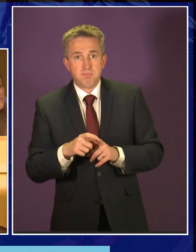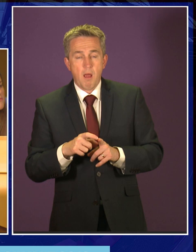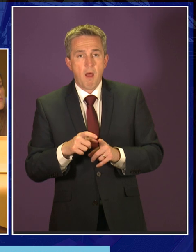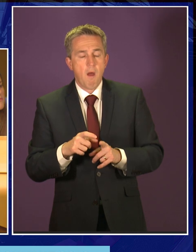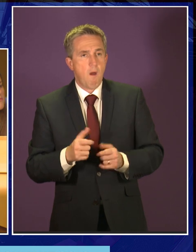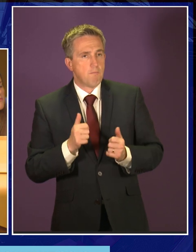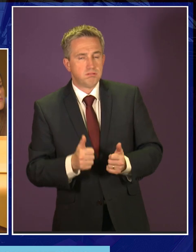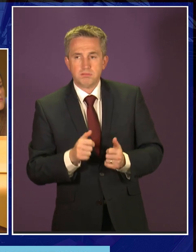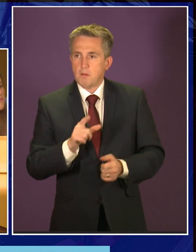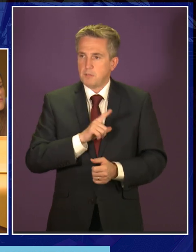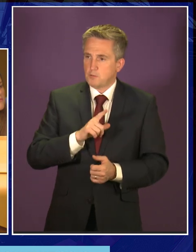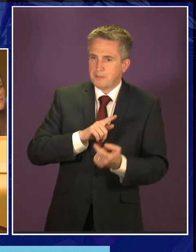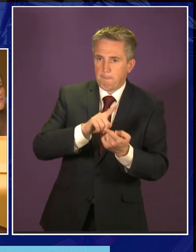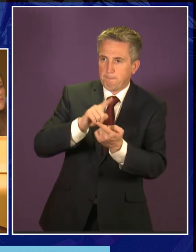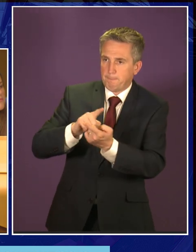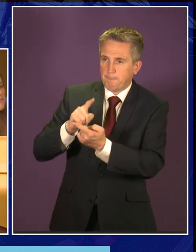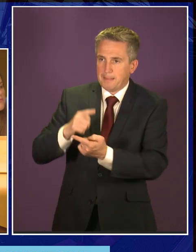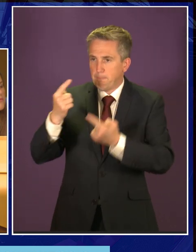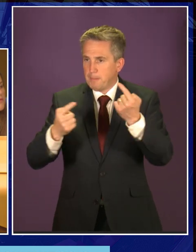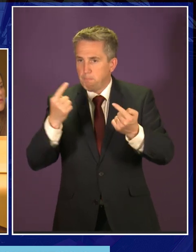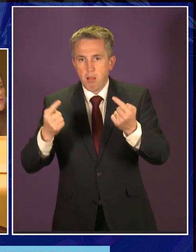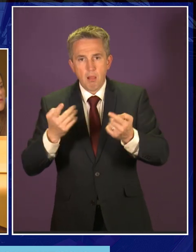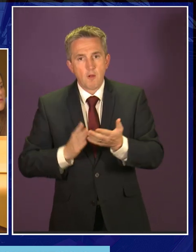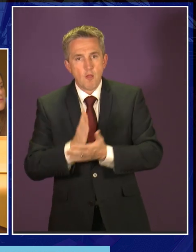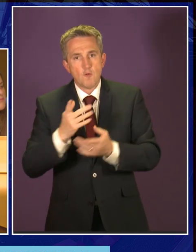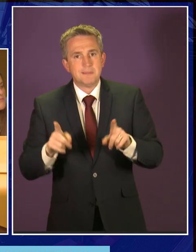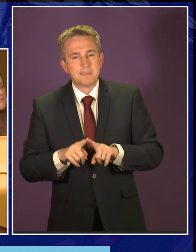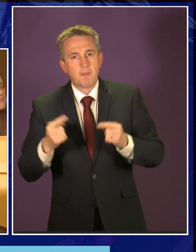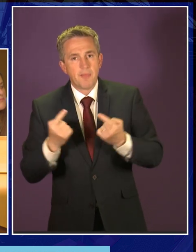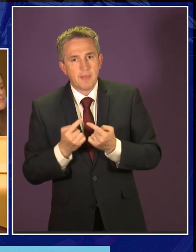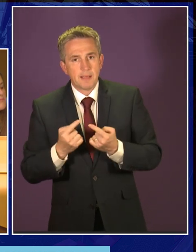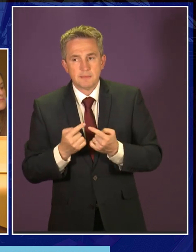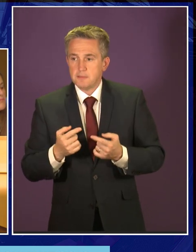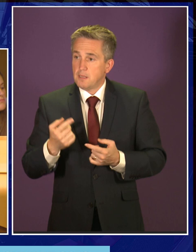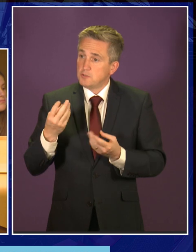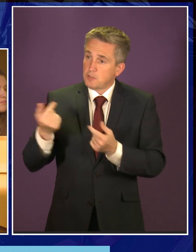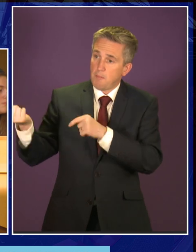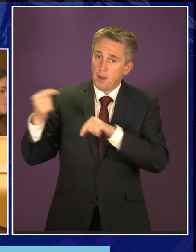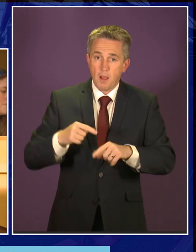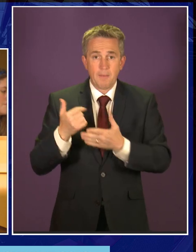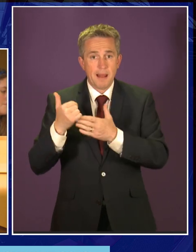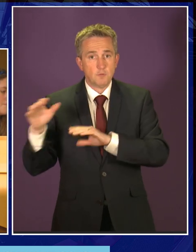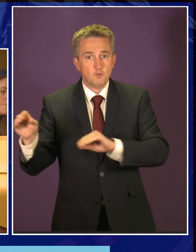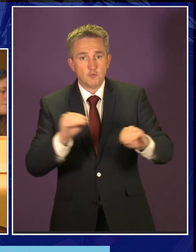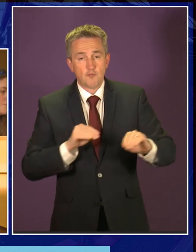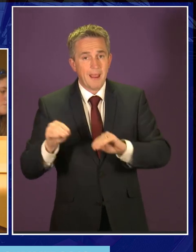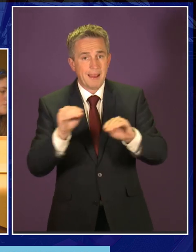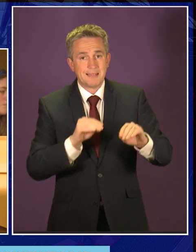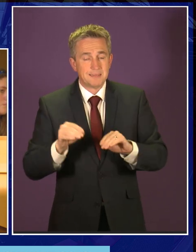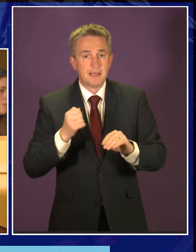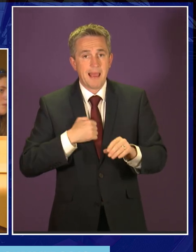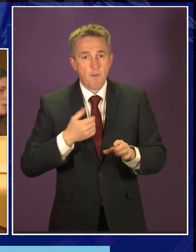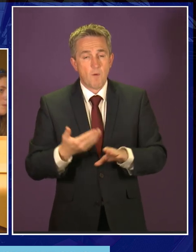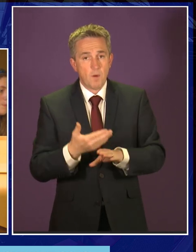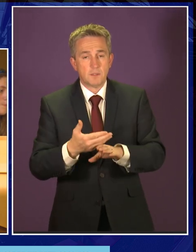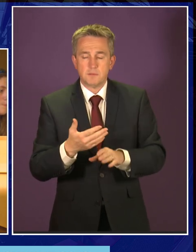rekindled all relationship with our friends of liberation struggle who assisted us in training some of our leaders. We are reminded of the kind work